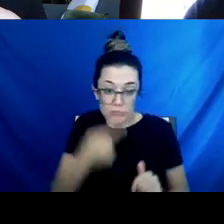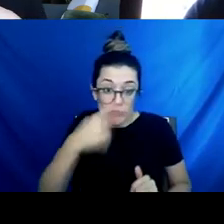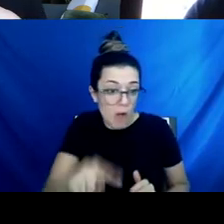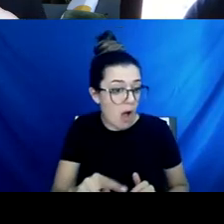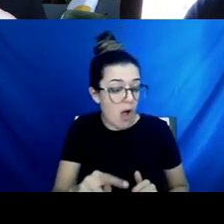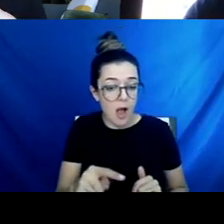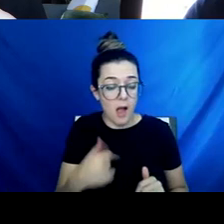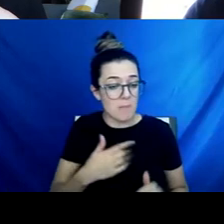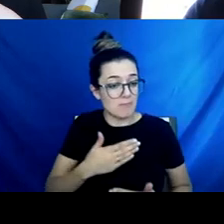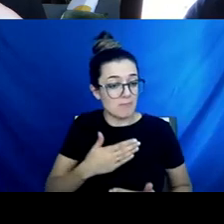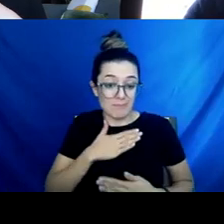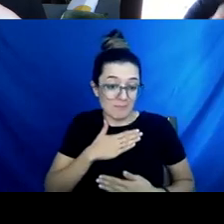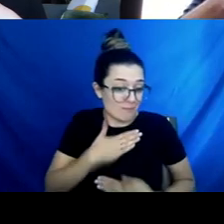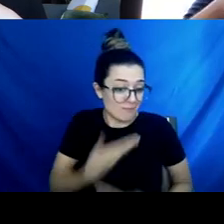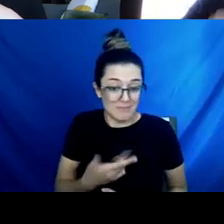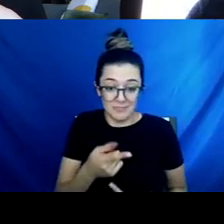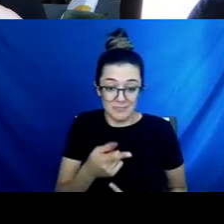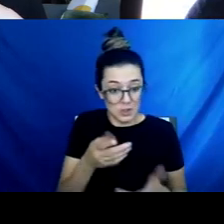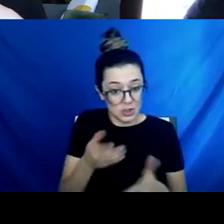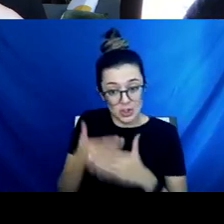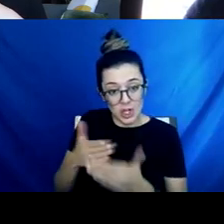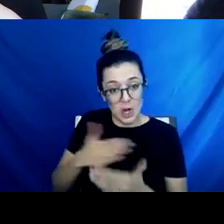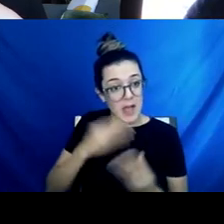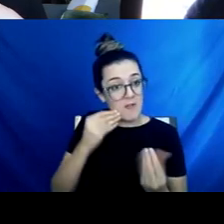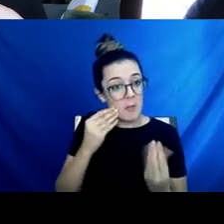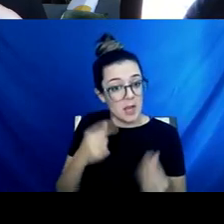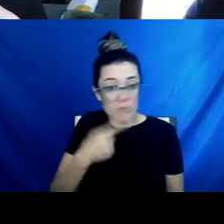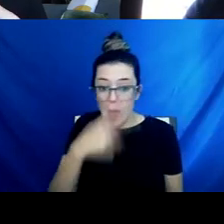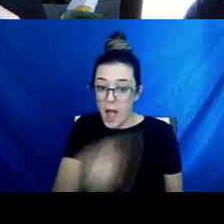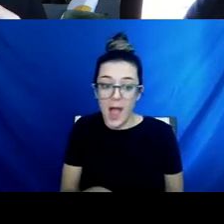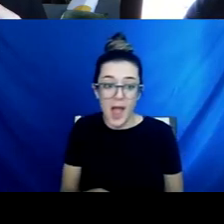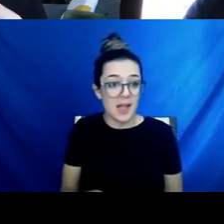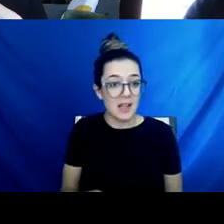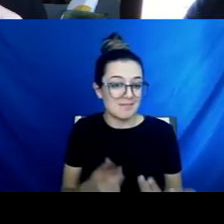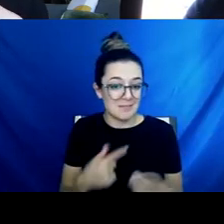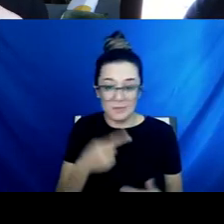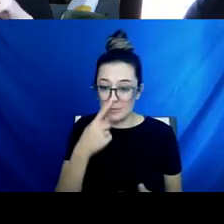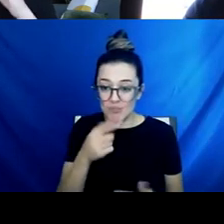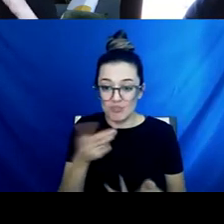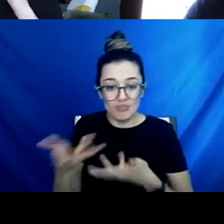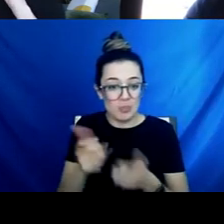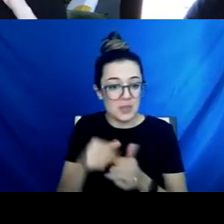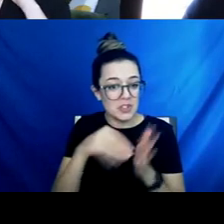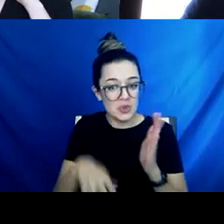Or sometimes, you know, it goes the other way, that someone tells you something and then you think that's interesting.